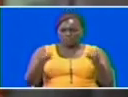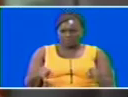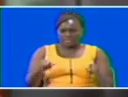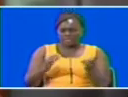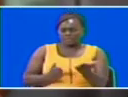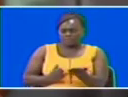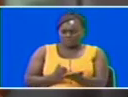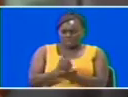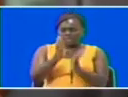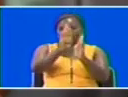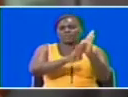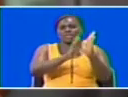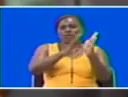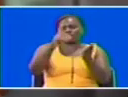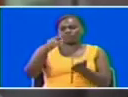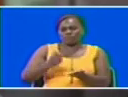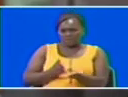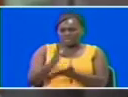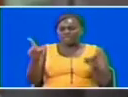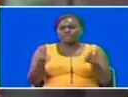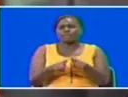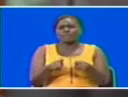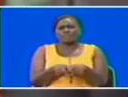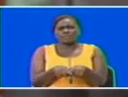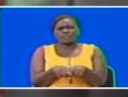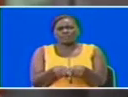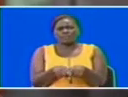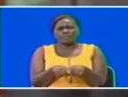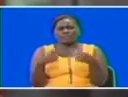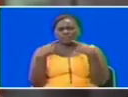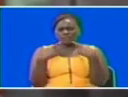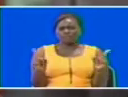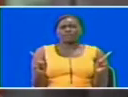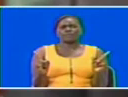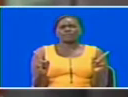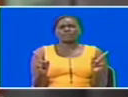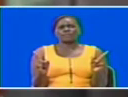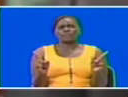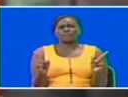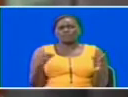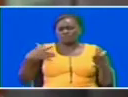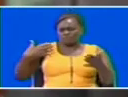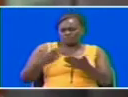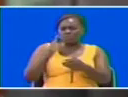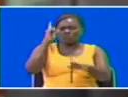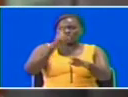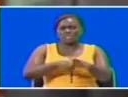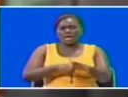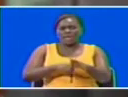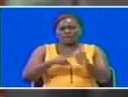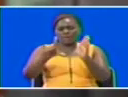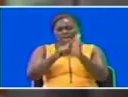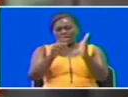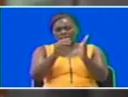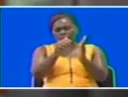Bill of Rights. Among the relief sought by the petitioners is a declaration that unless the law contemplated under Article